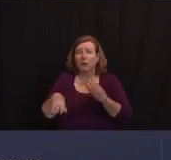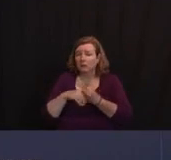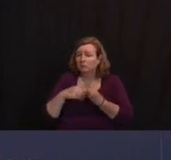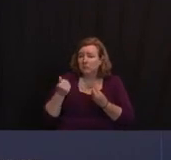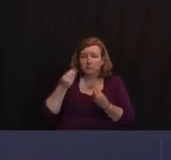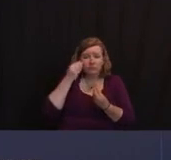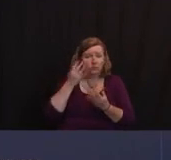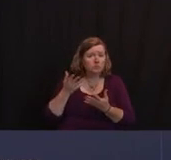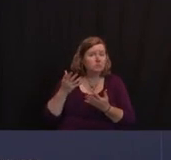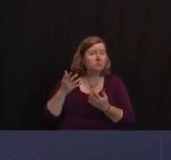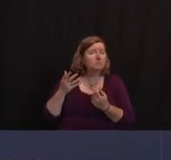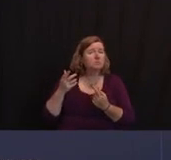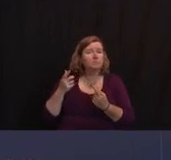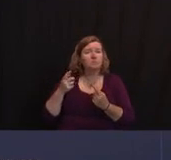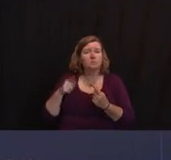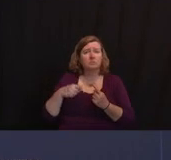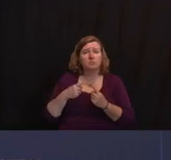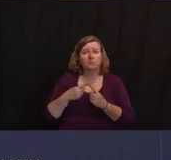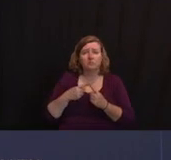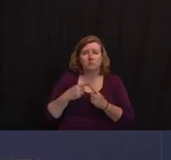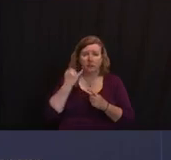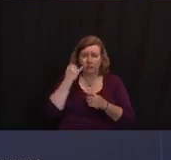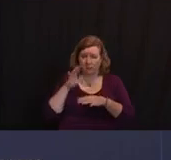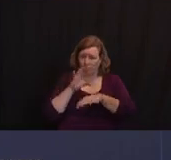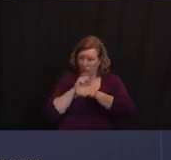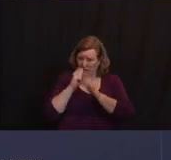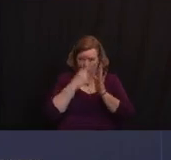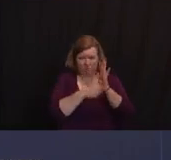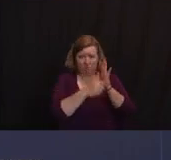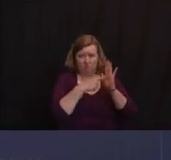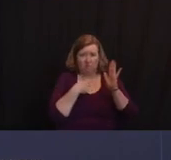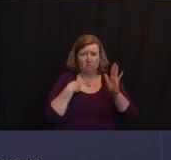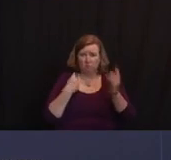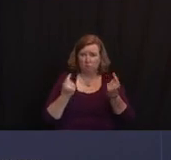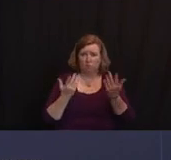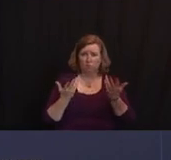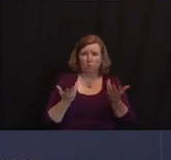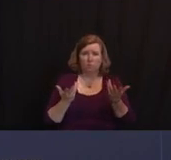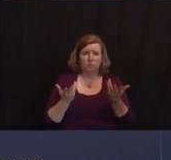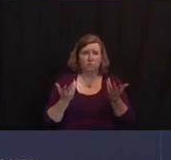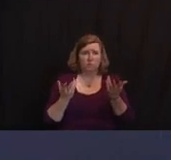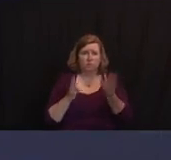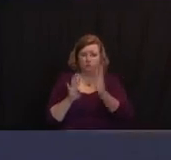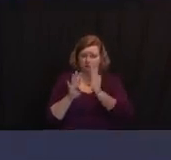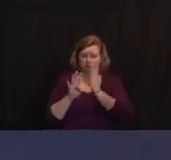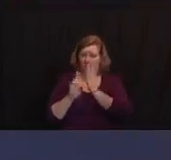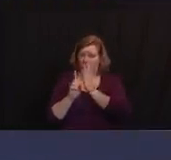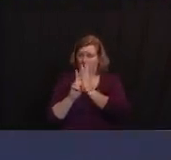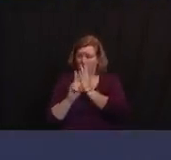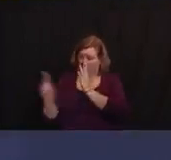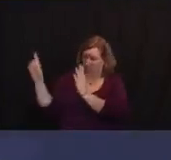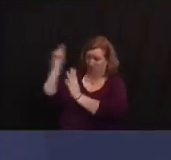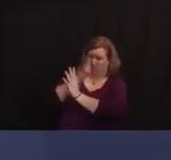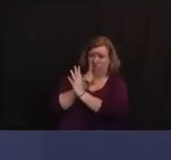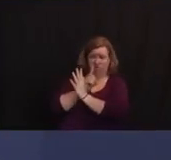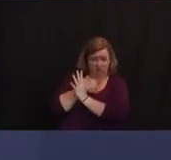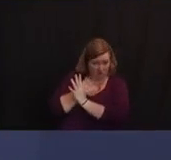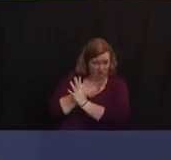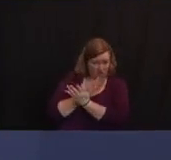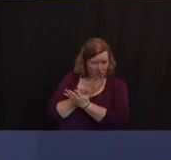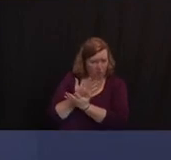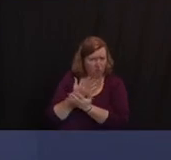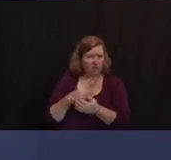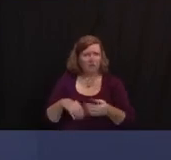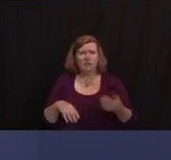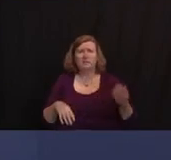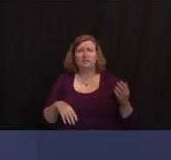if I got my appointment canceled, how am I going to know? What am I going to do? Back of the line, et cetera. To the first part of the question, we